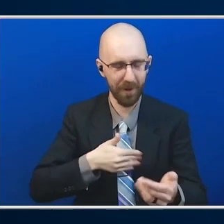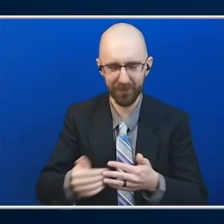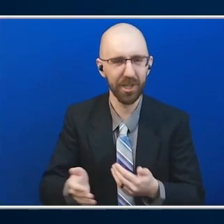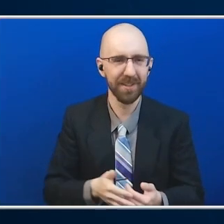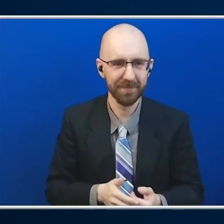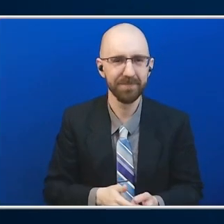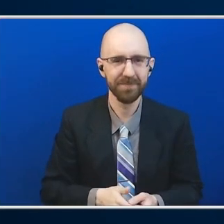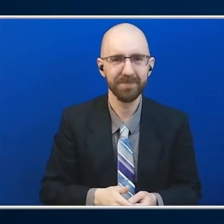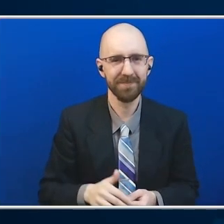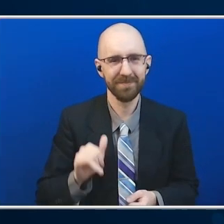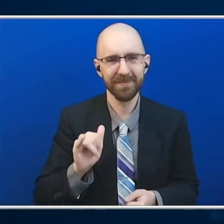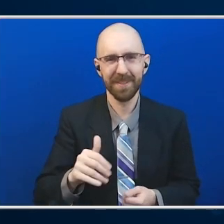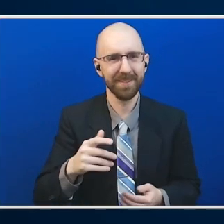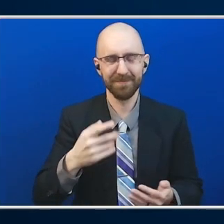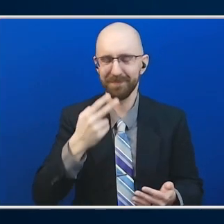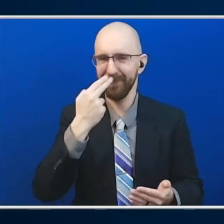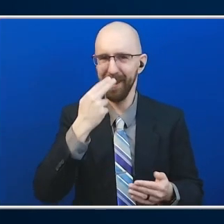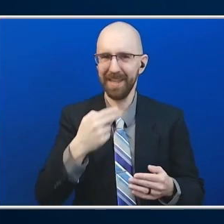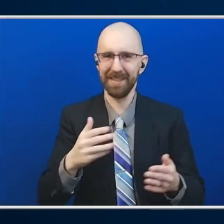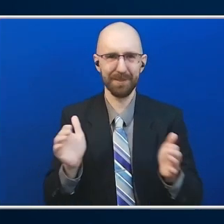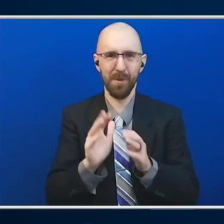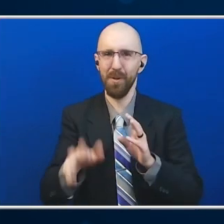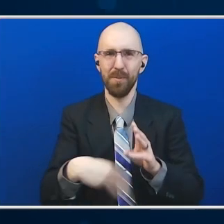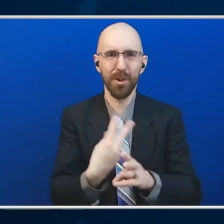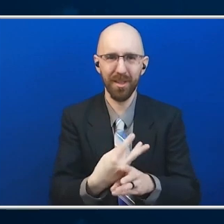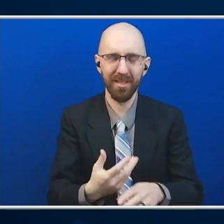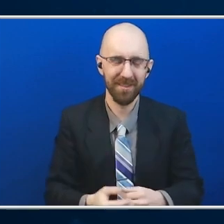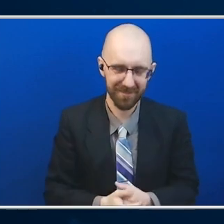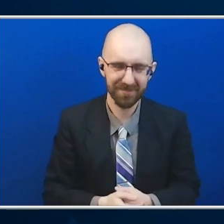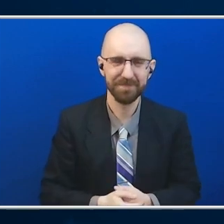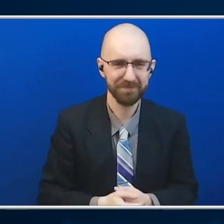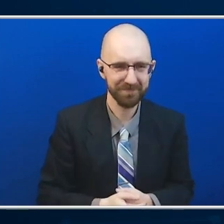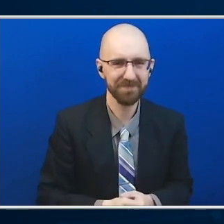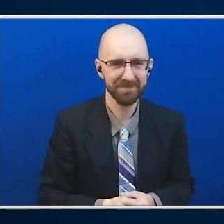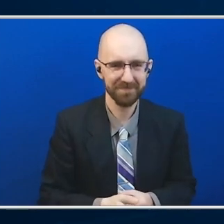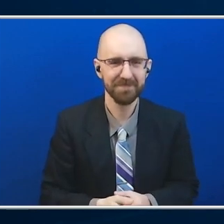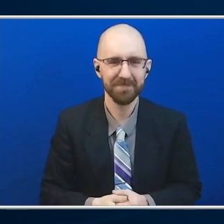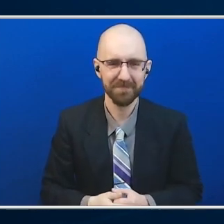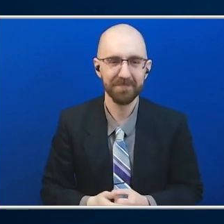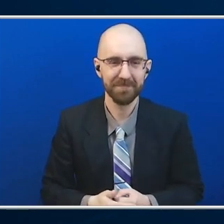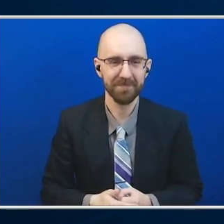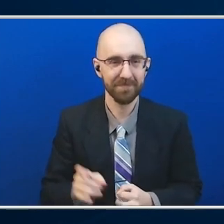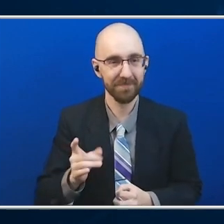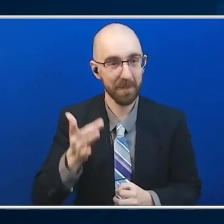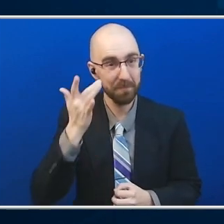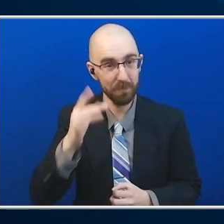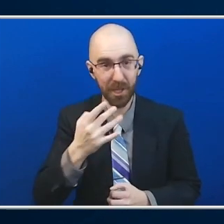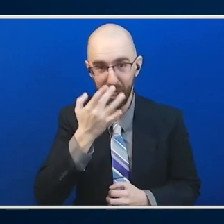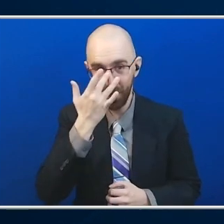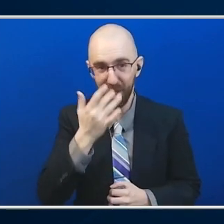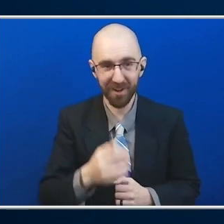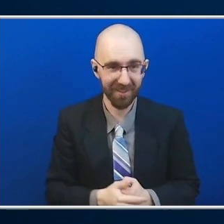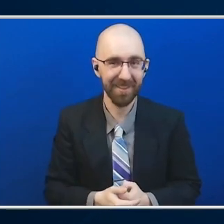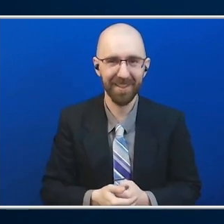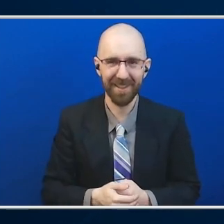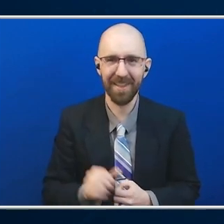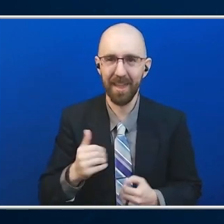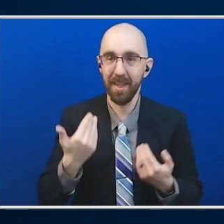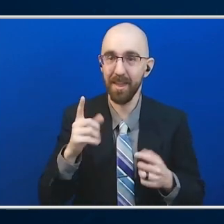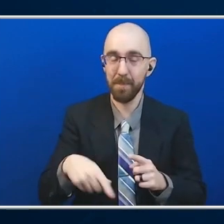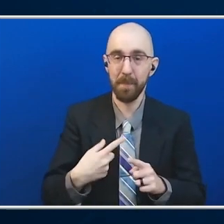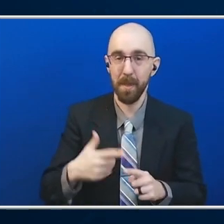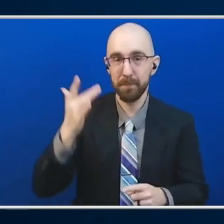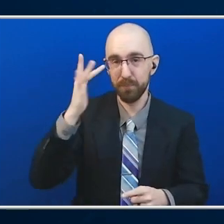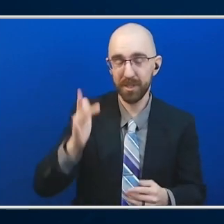really, what a coincidence. Yeah. A brilliant nerd. Yeah, I don't know about brilliant, but got a darn good team